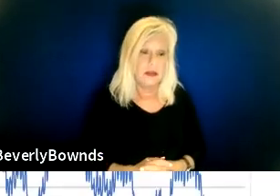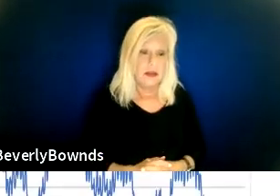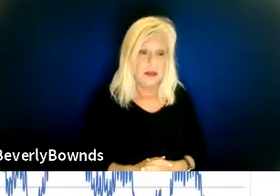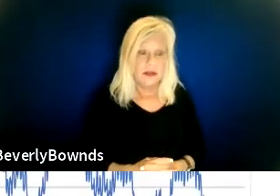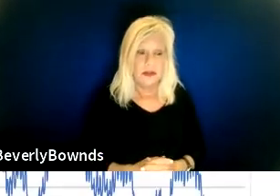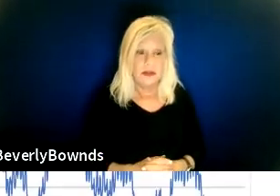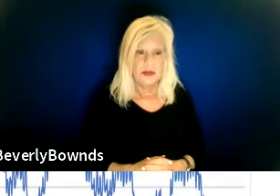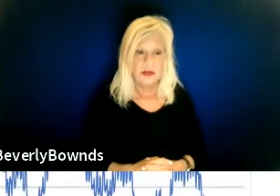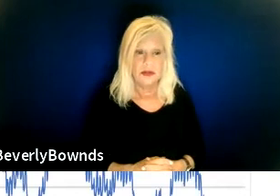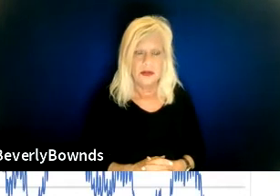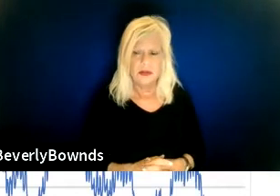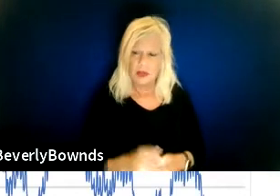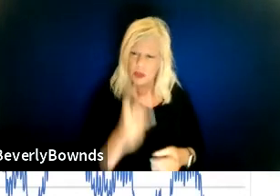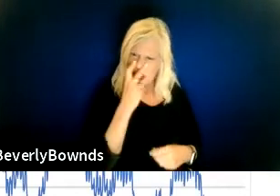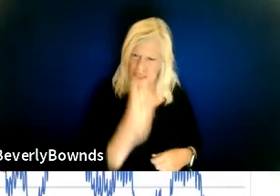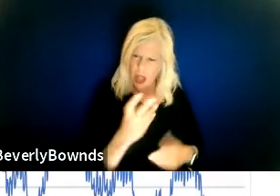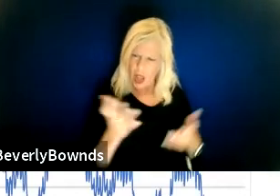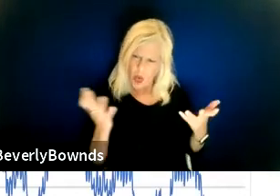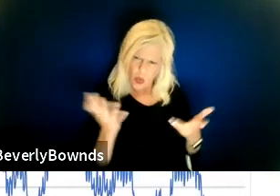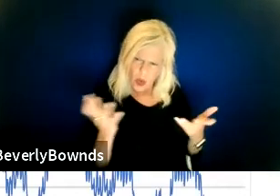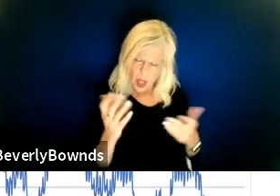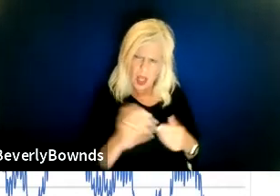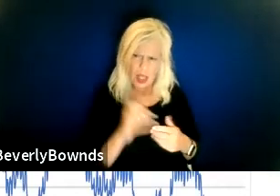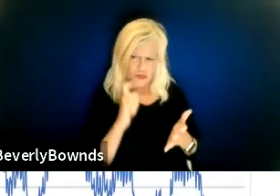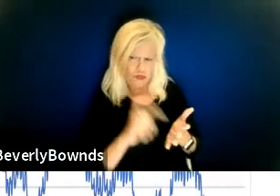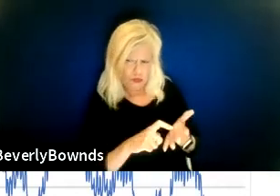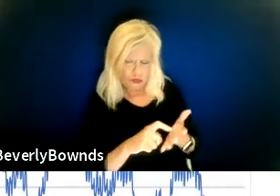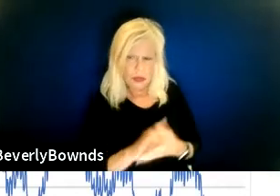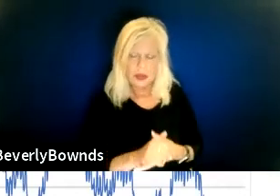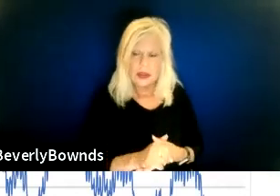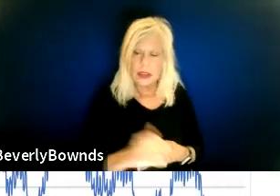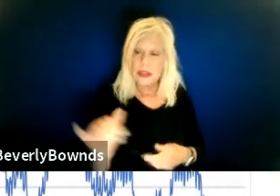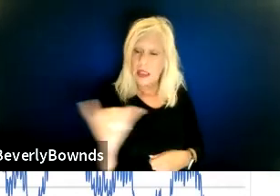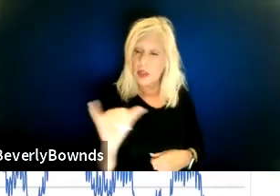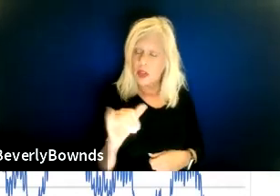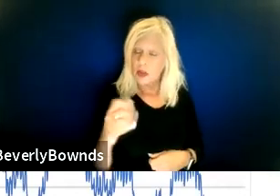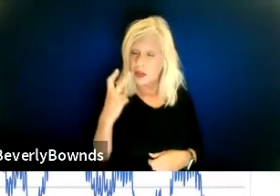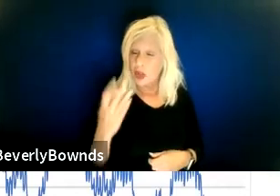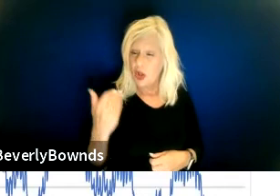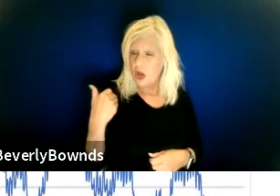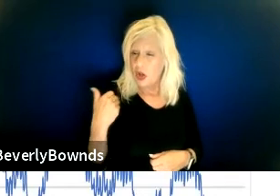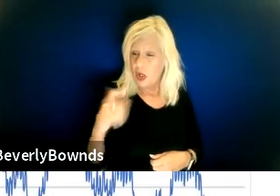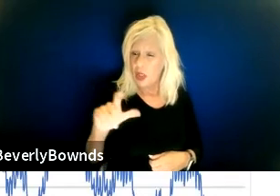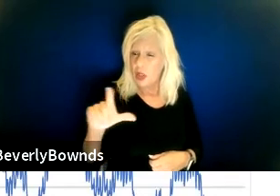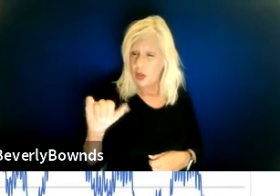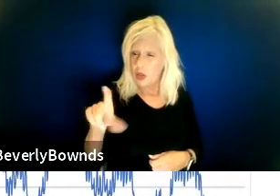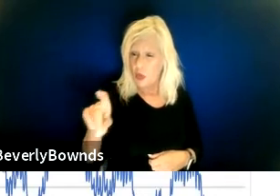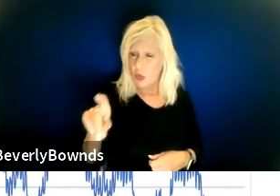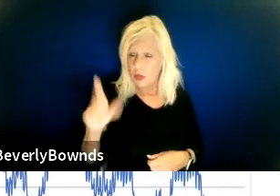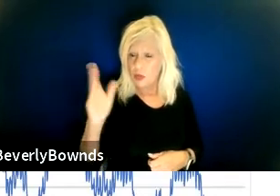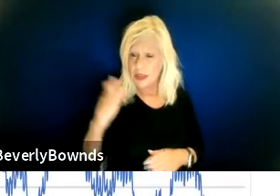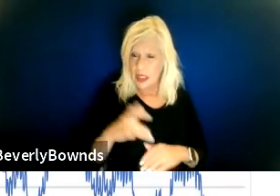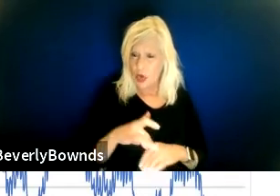And what we saw is something very similar to what you saw Lloyd had presented